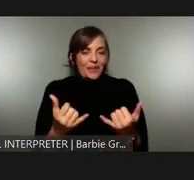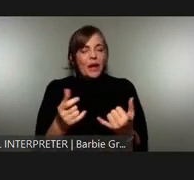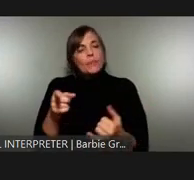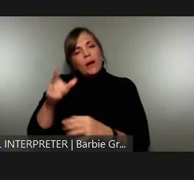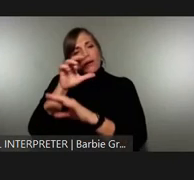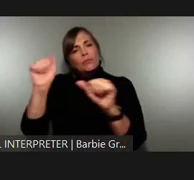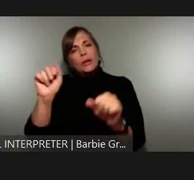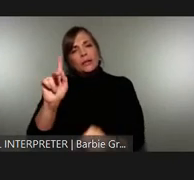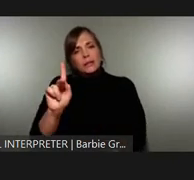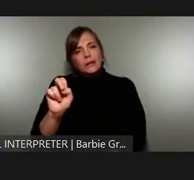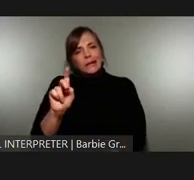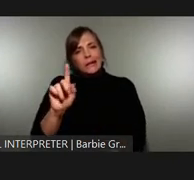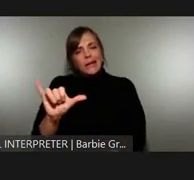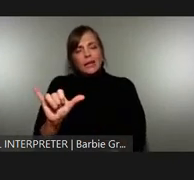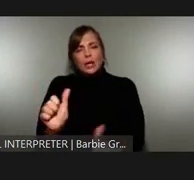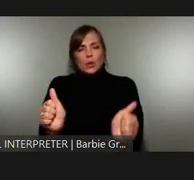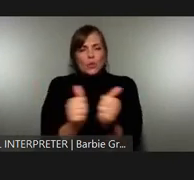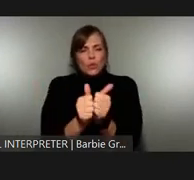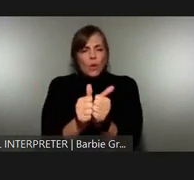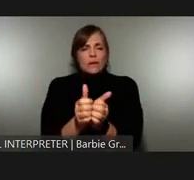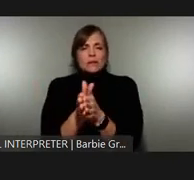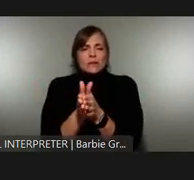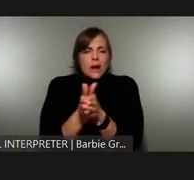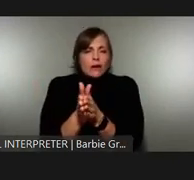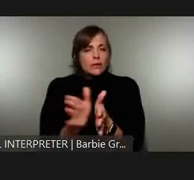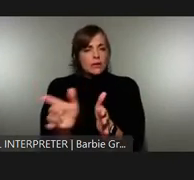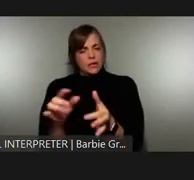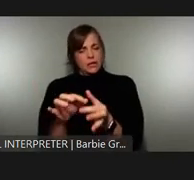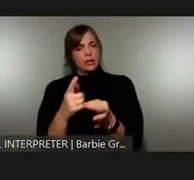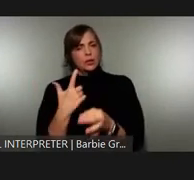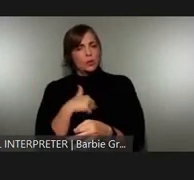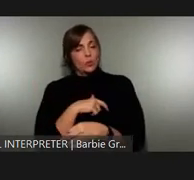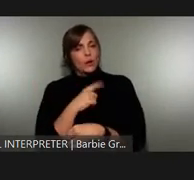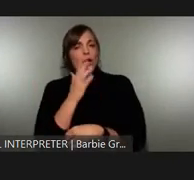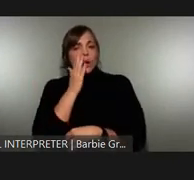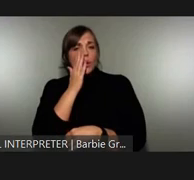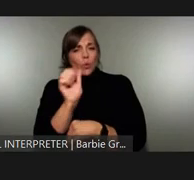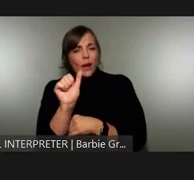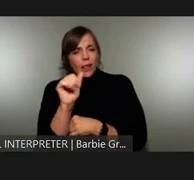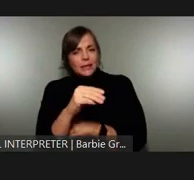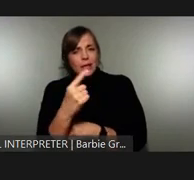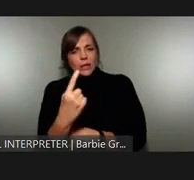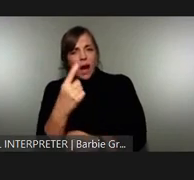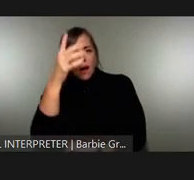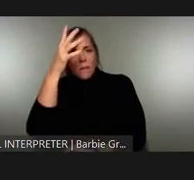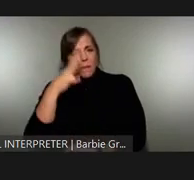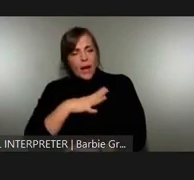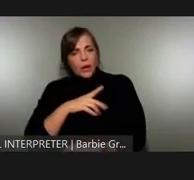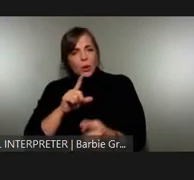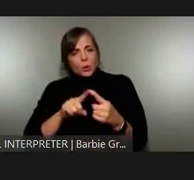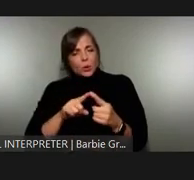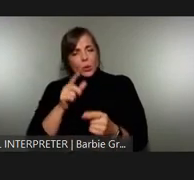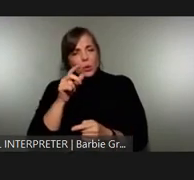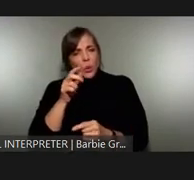Kennedy says with passion is that we will send a man to the moon and